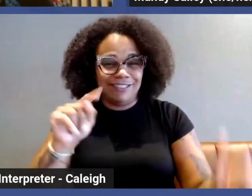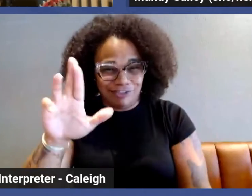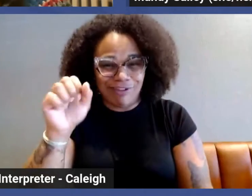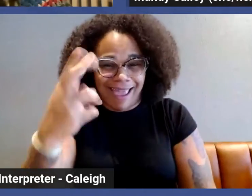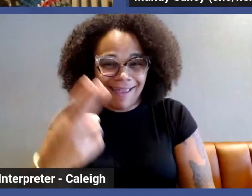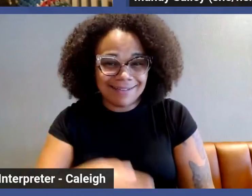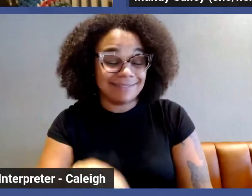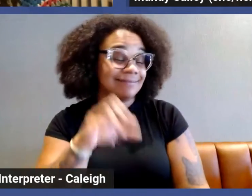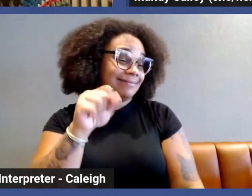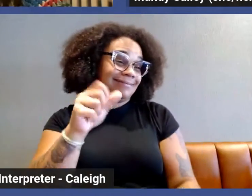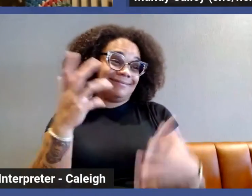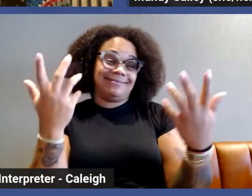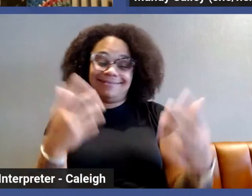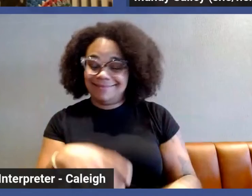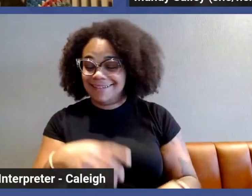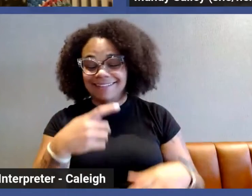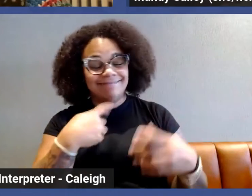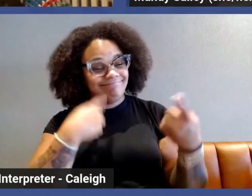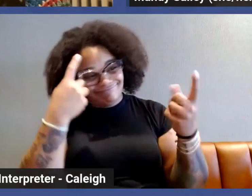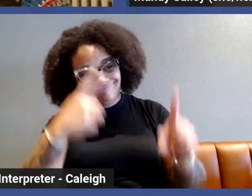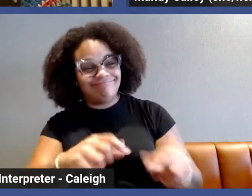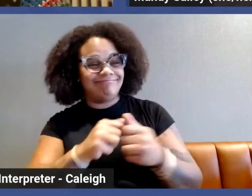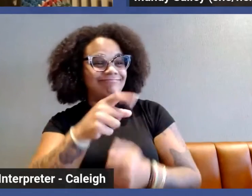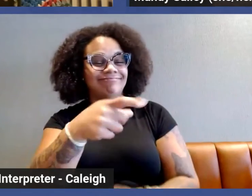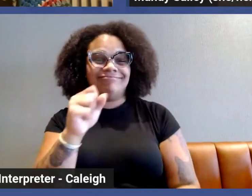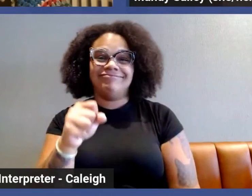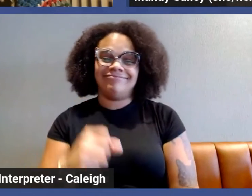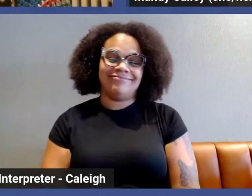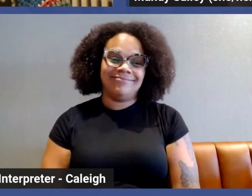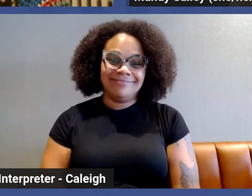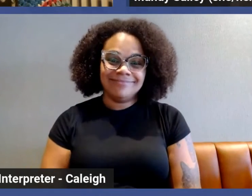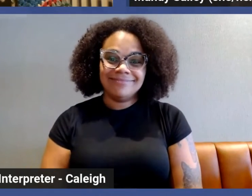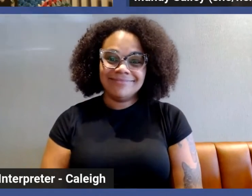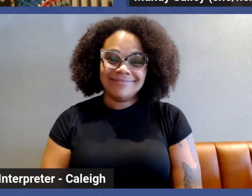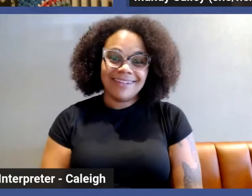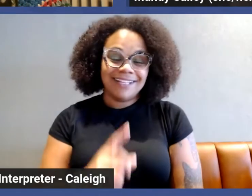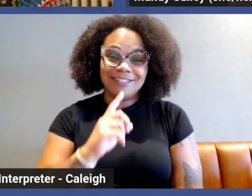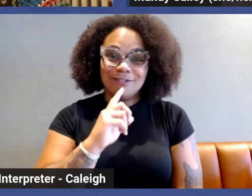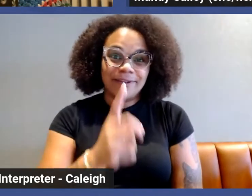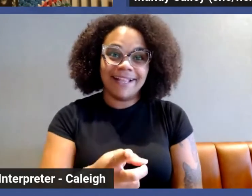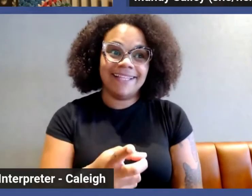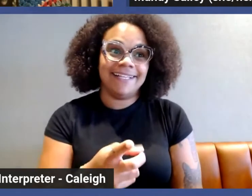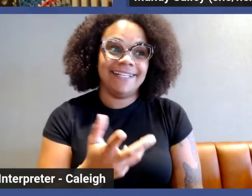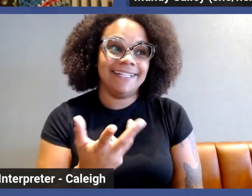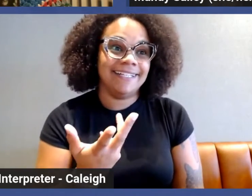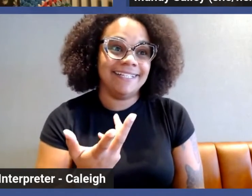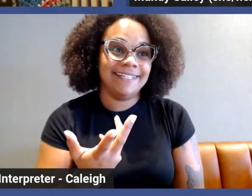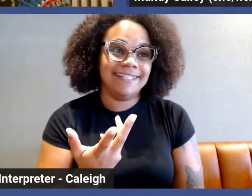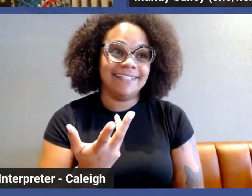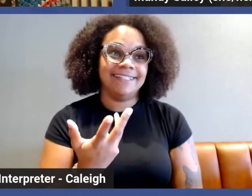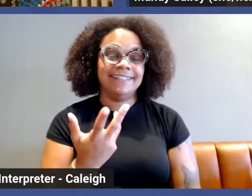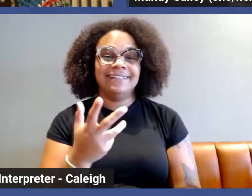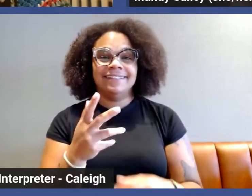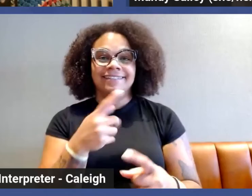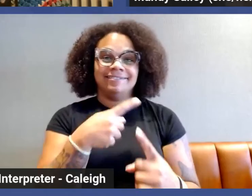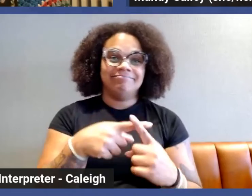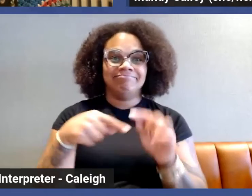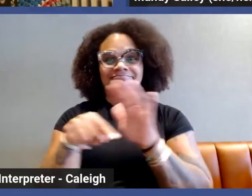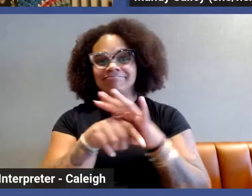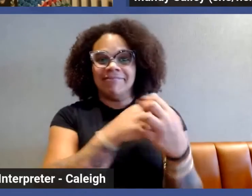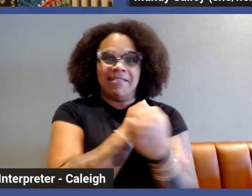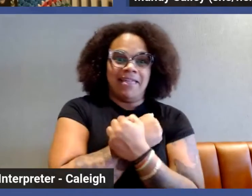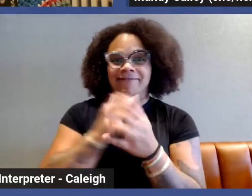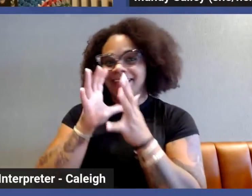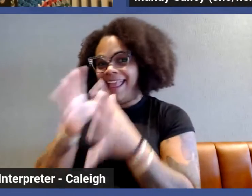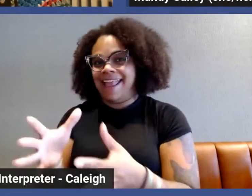yeah, I'm with you. Yeah. It's a very like love-hate relationship with a lot of the stuff, right? As